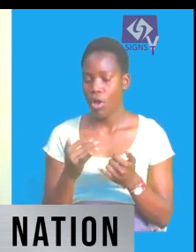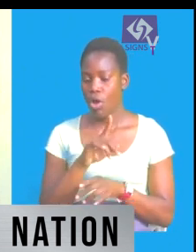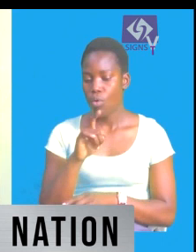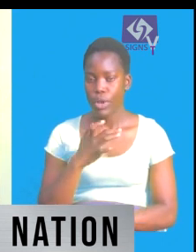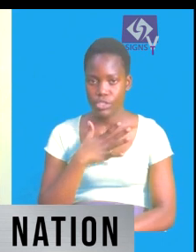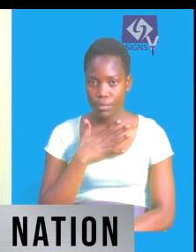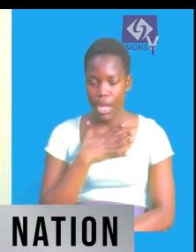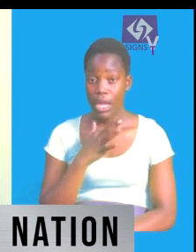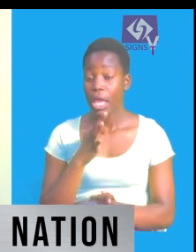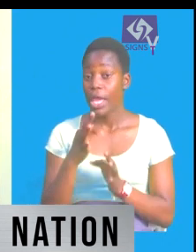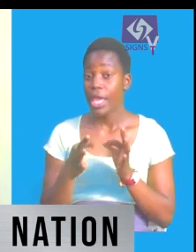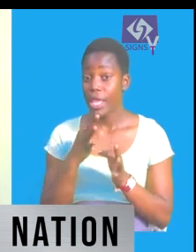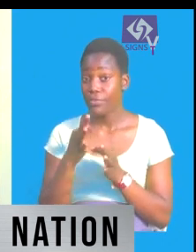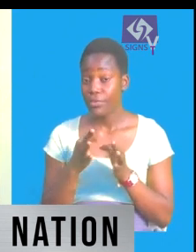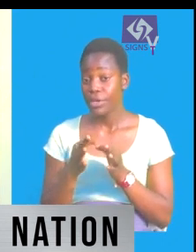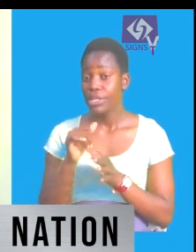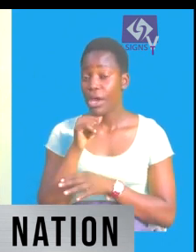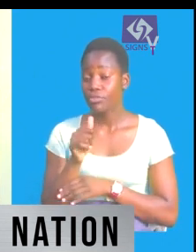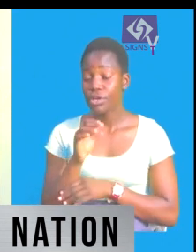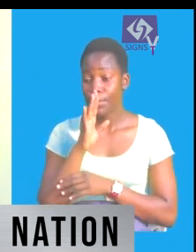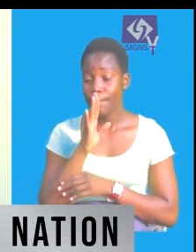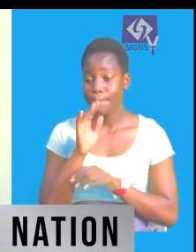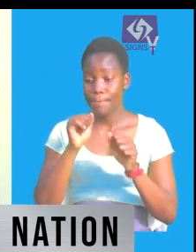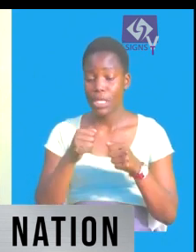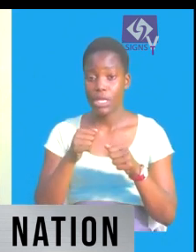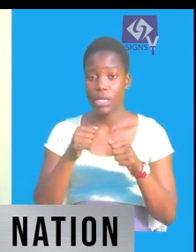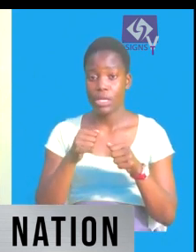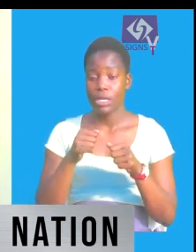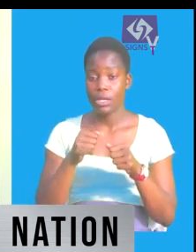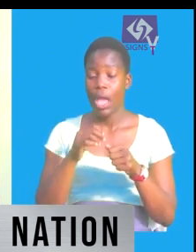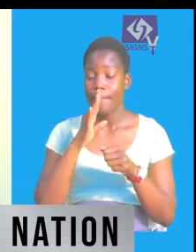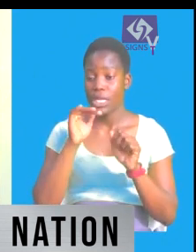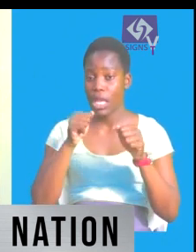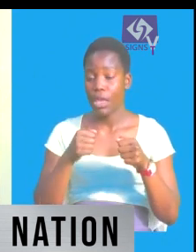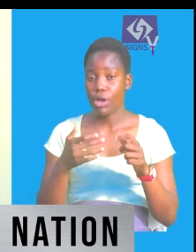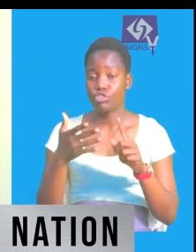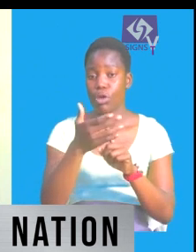is this. If they have not been able to reach